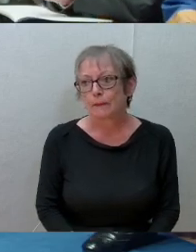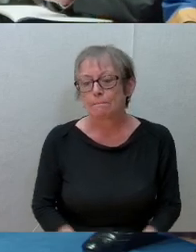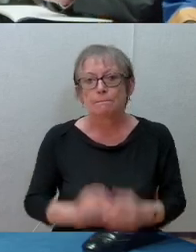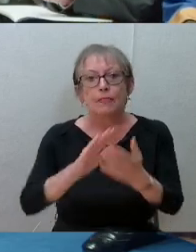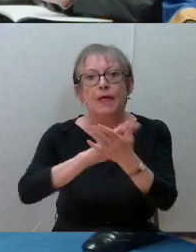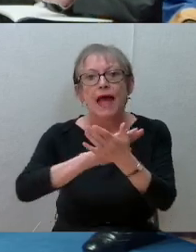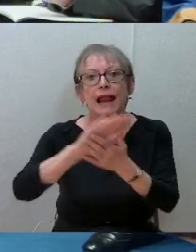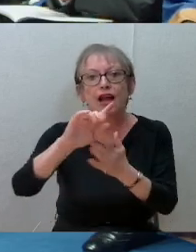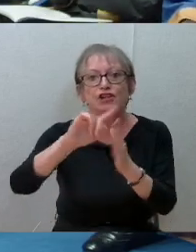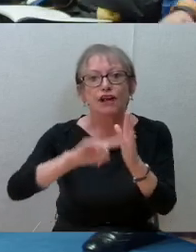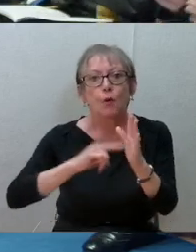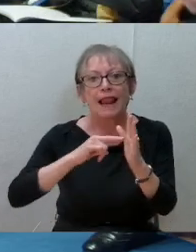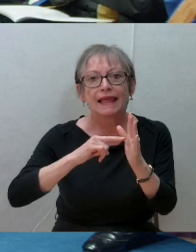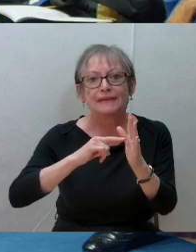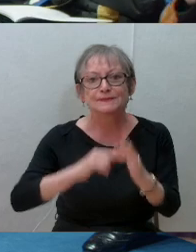Hannah Jeffarelli.